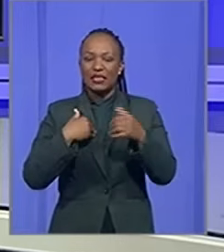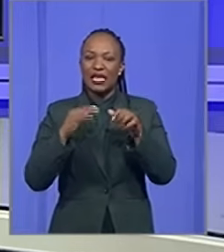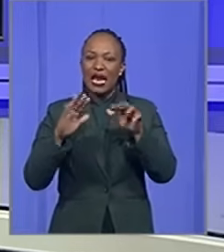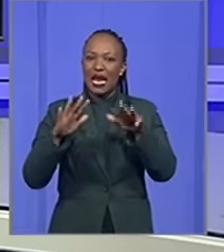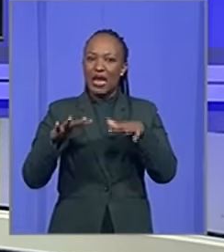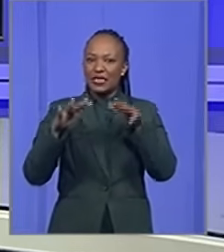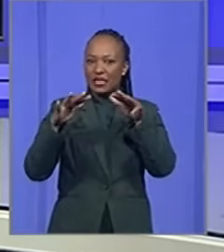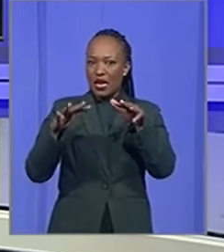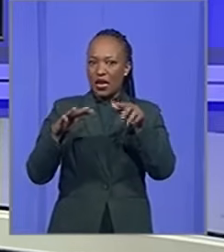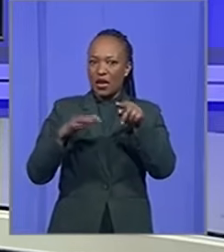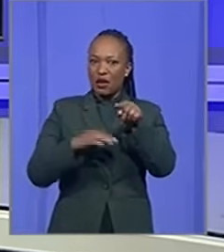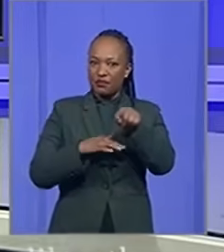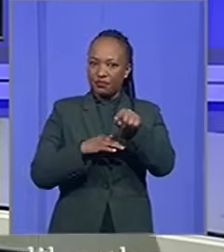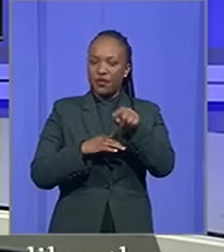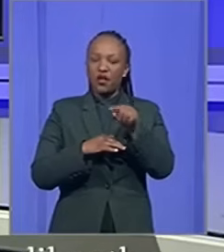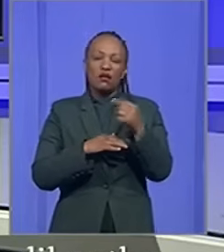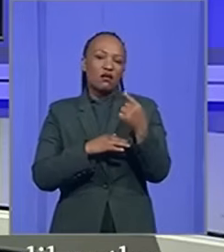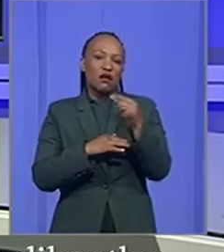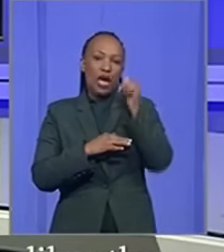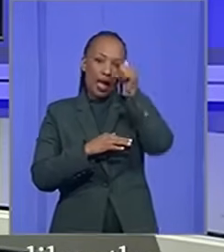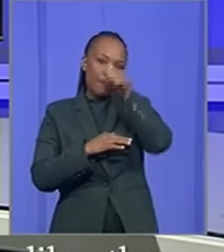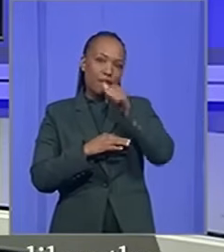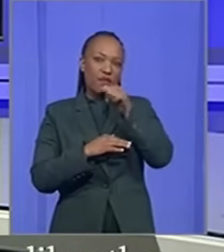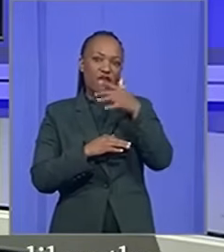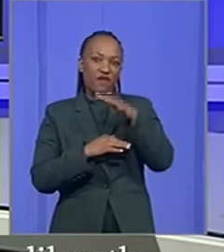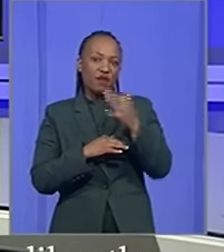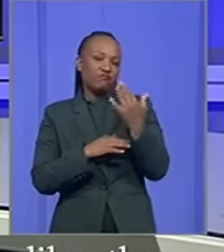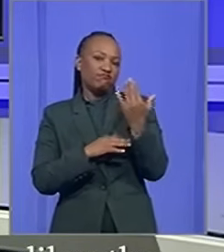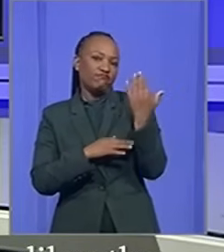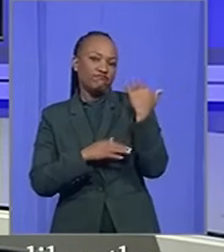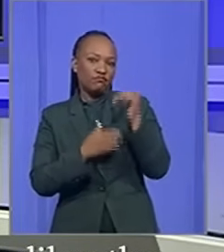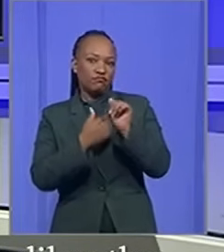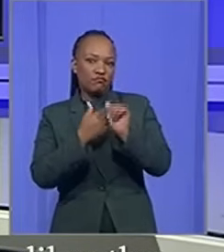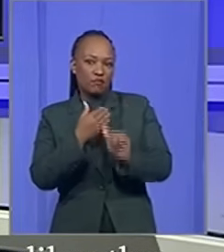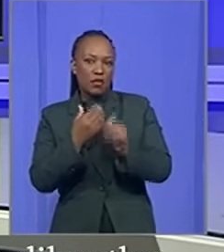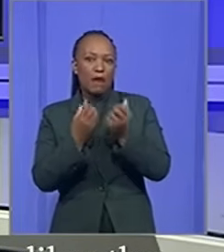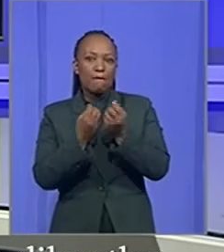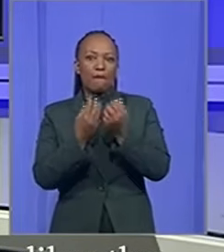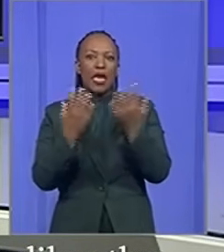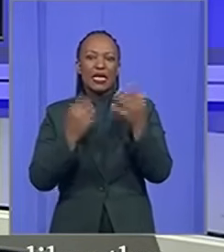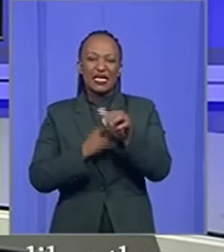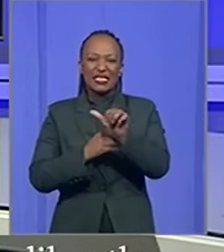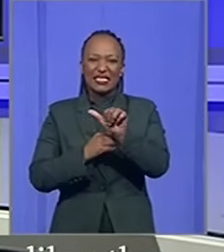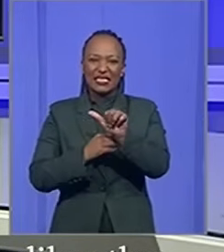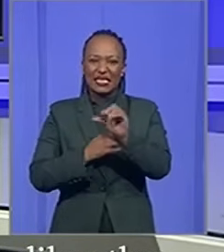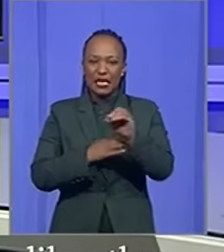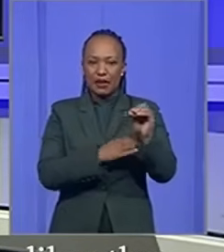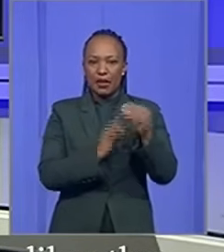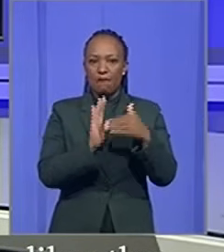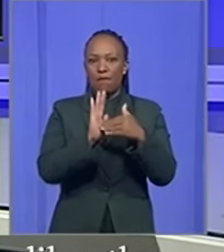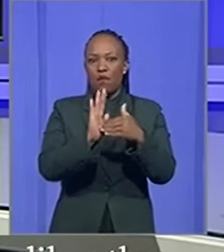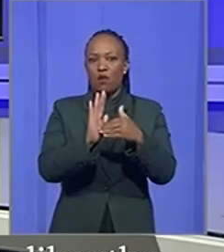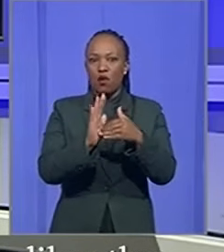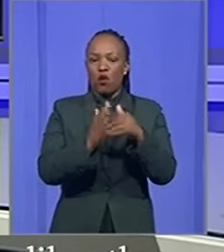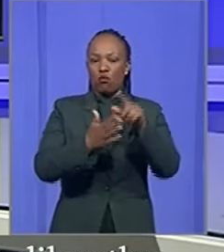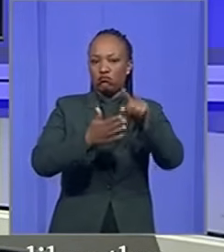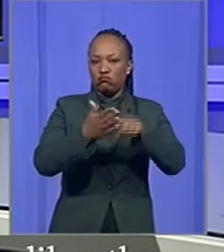Mmesa o fihlile pheletsong ka la 1 kgwedi e fetileng. Ke bakgethi ba dimilione tse 600 ba ingodiseditseng dikgetho